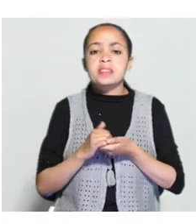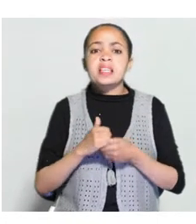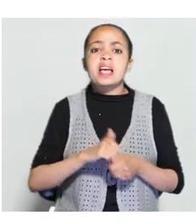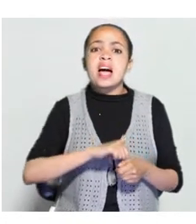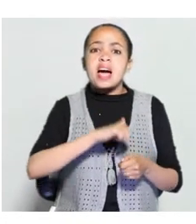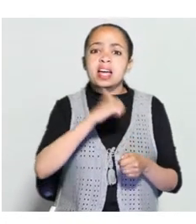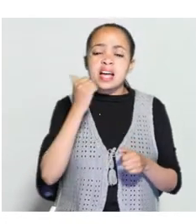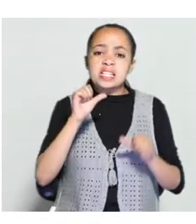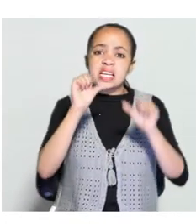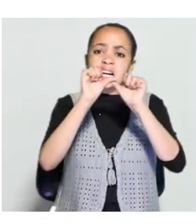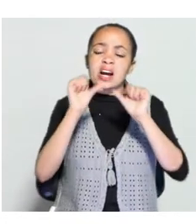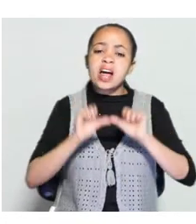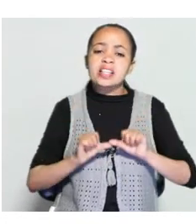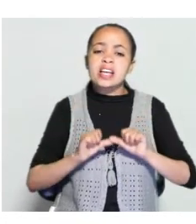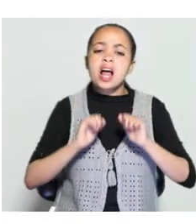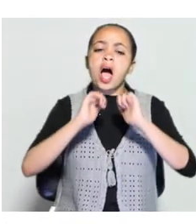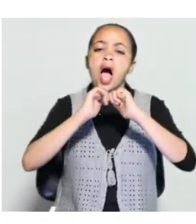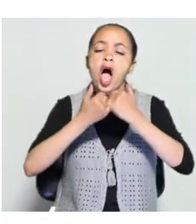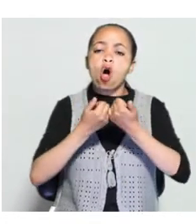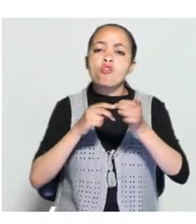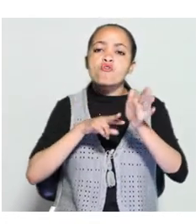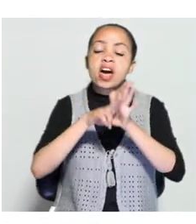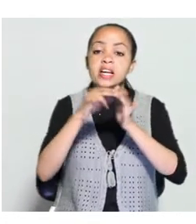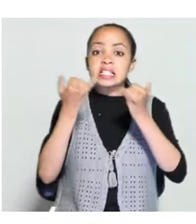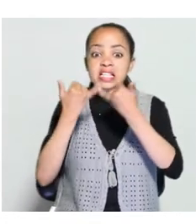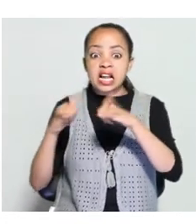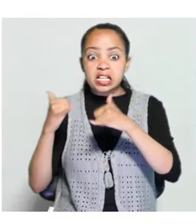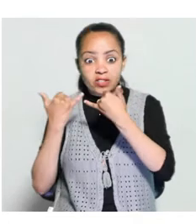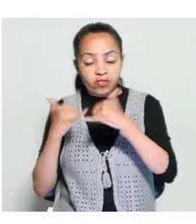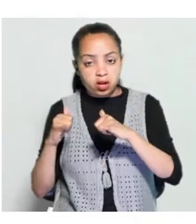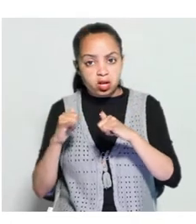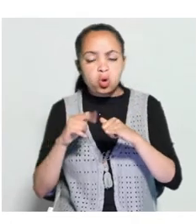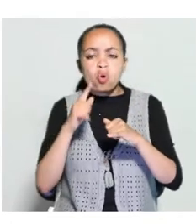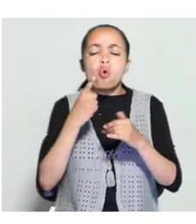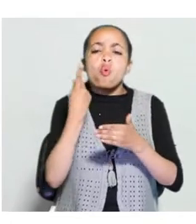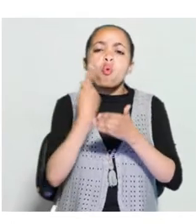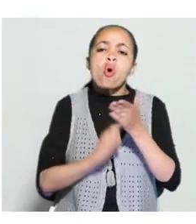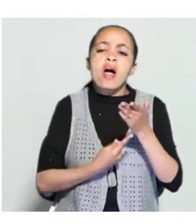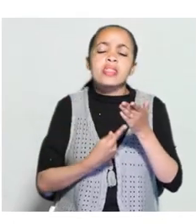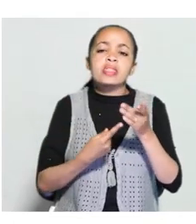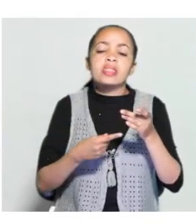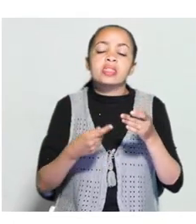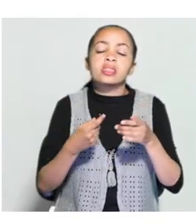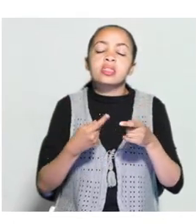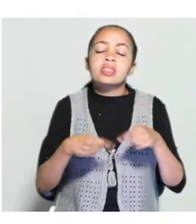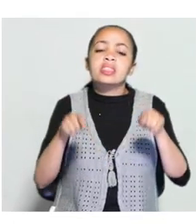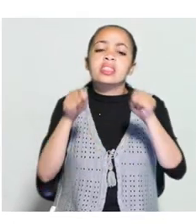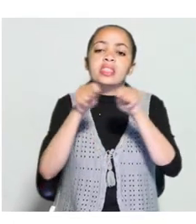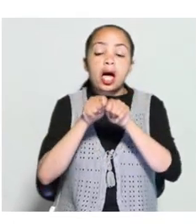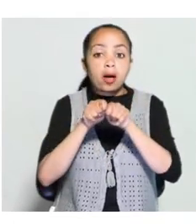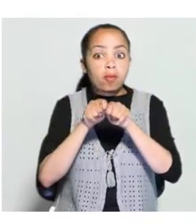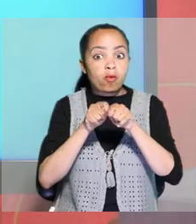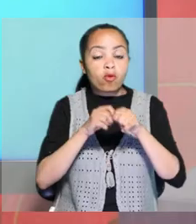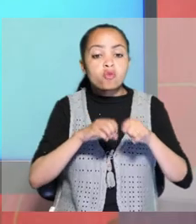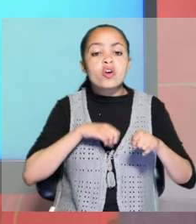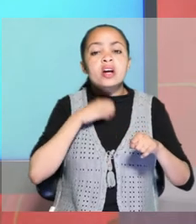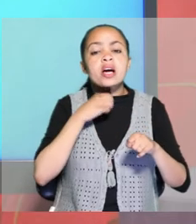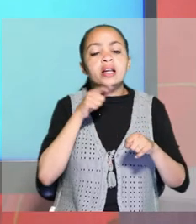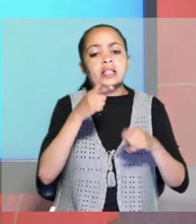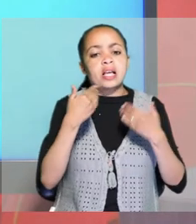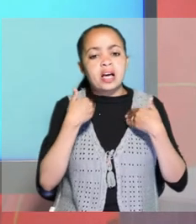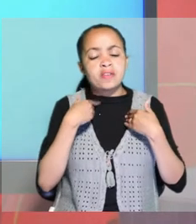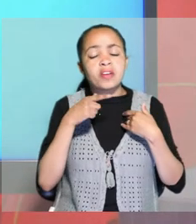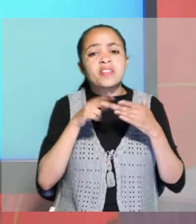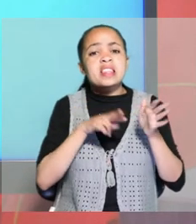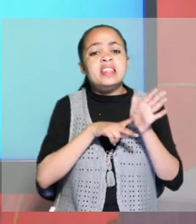Another criteria how virus can be classified is based on what type of organism that they can parasitize. If